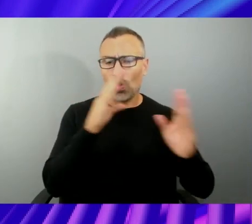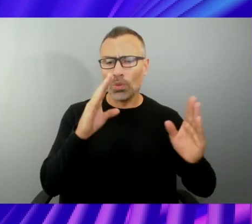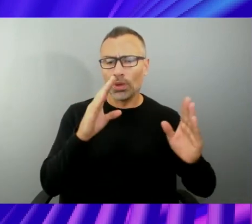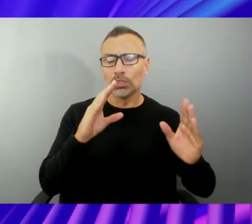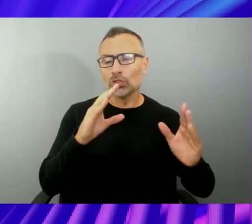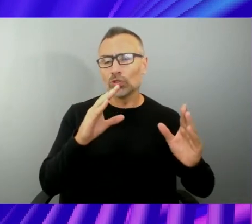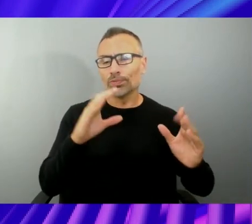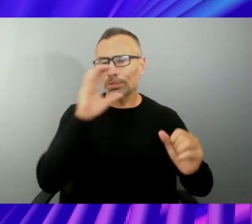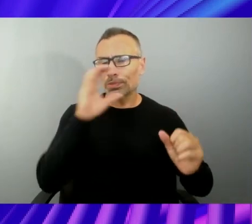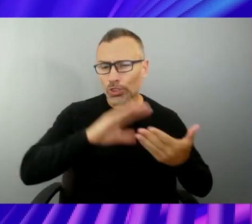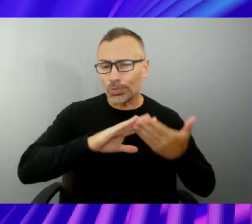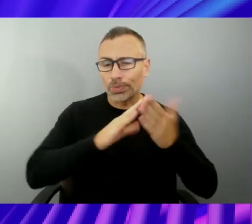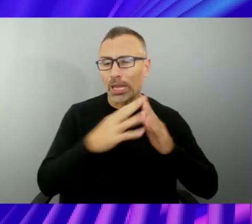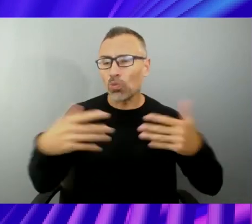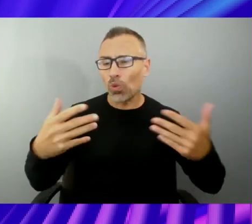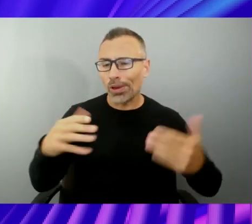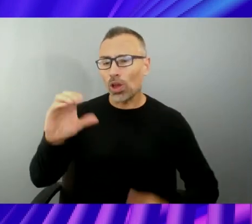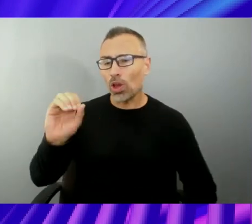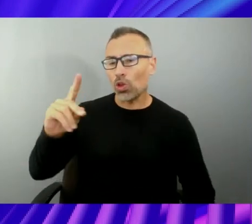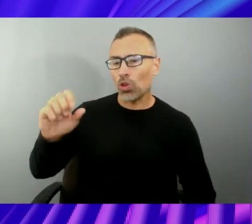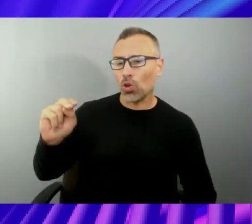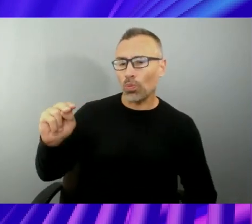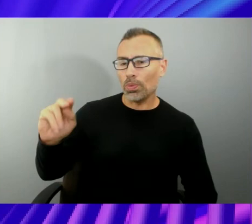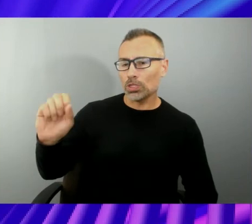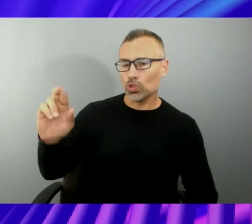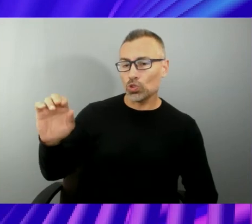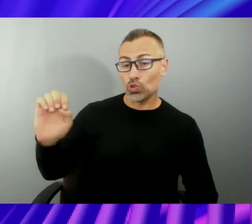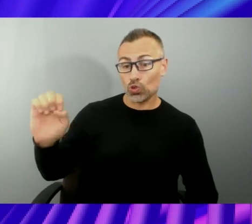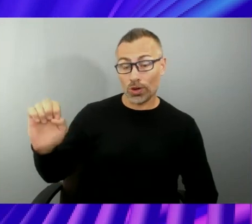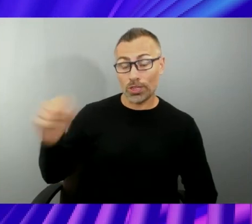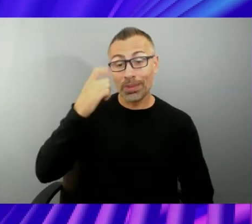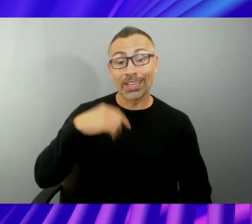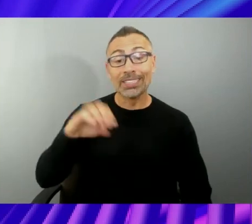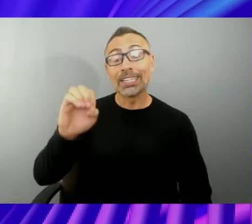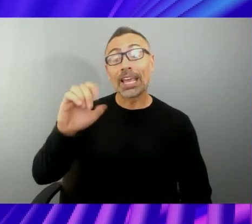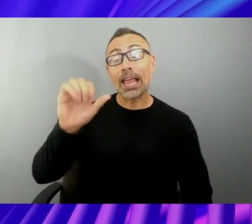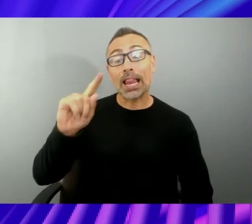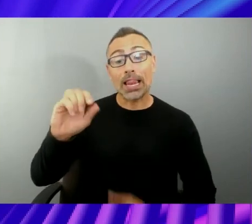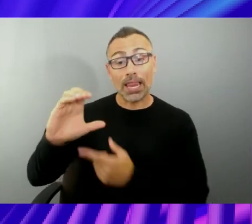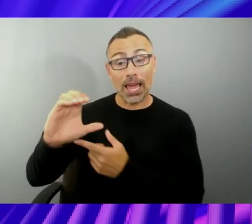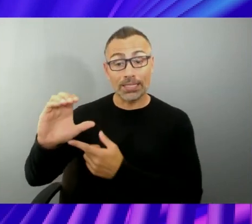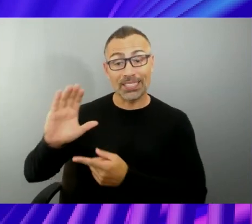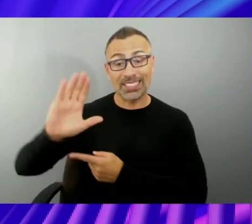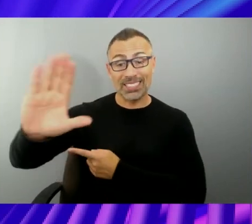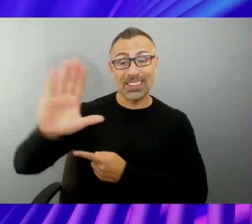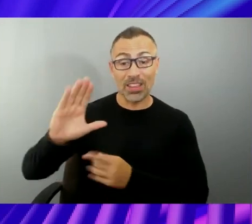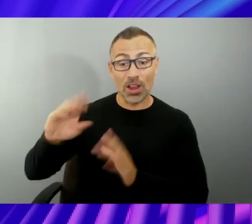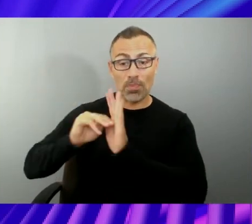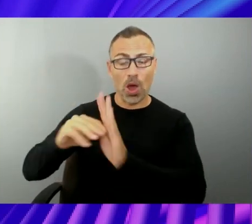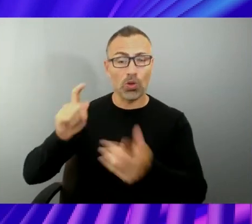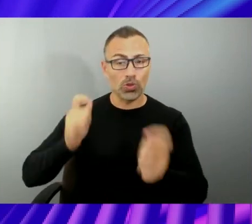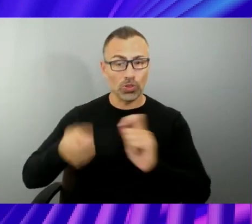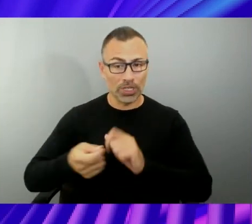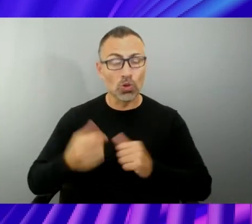Yeah. Because Elasticsearch changed their licensing model. That's where we have a lot of partners yeah. who are working